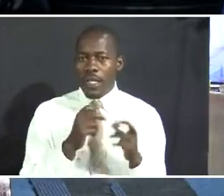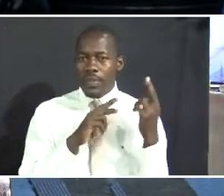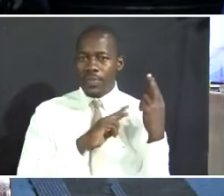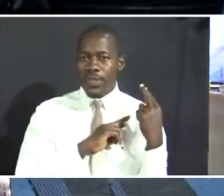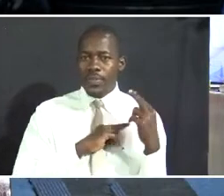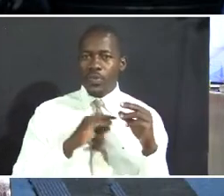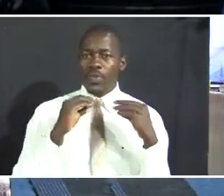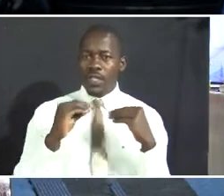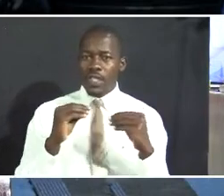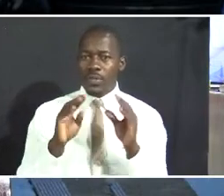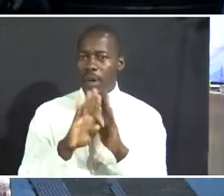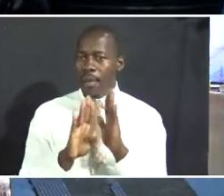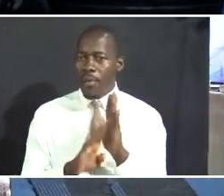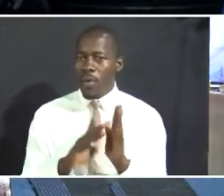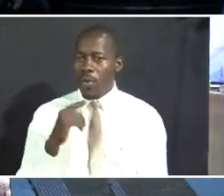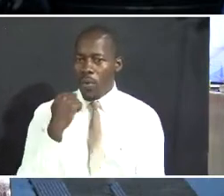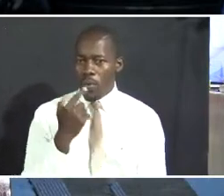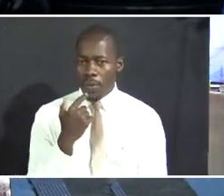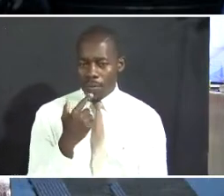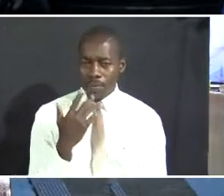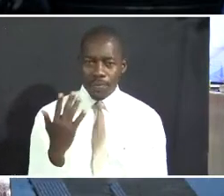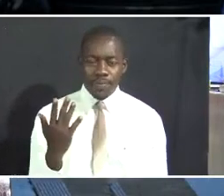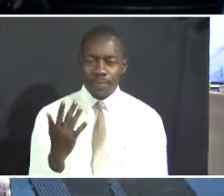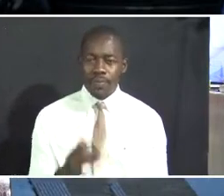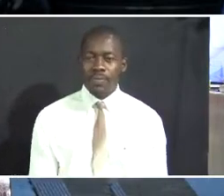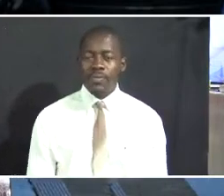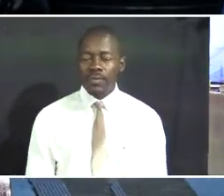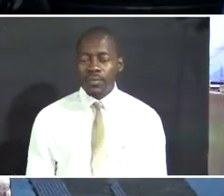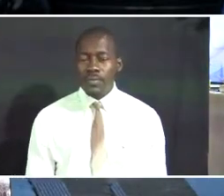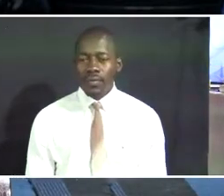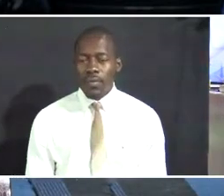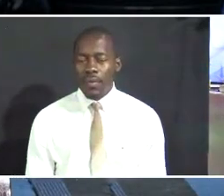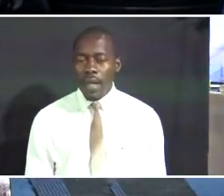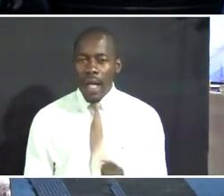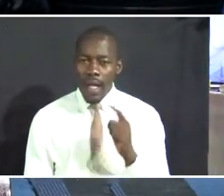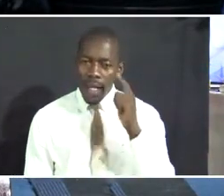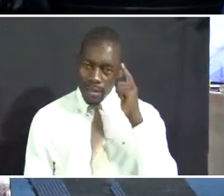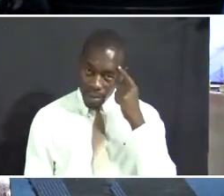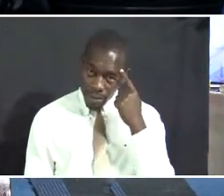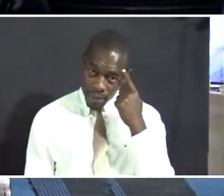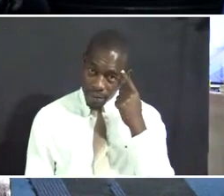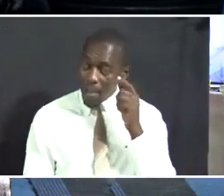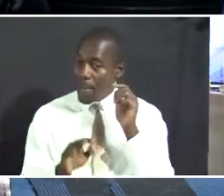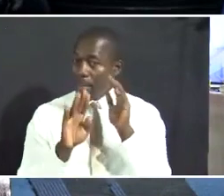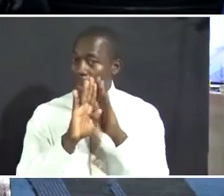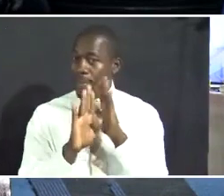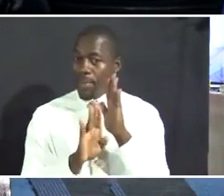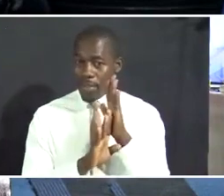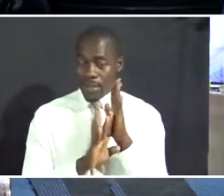for the Bible or teachers, I think from the book of